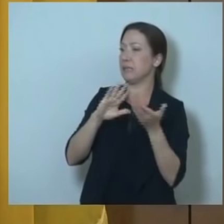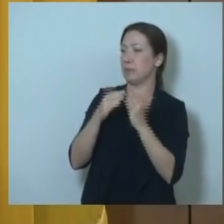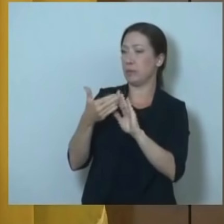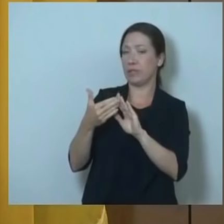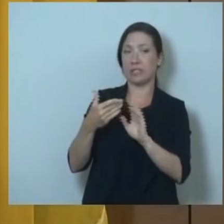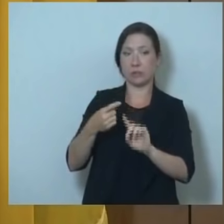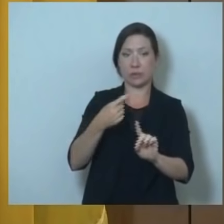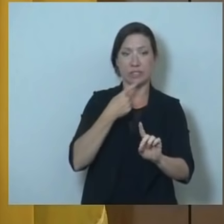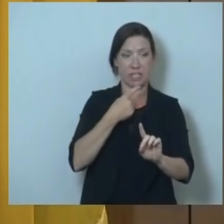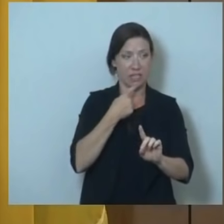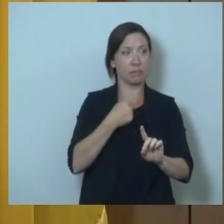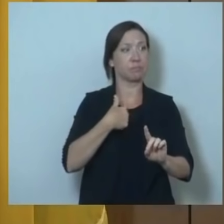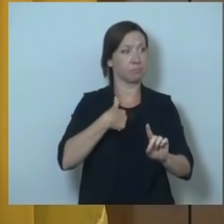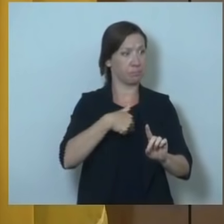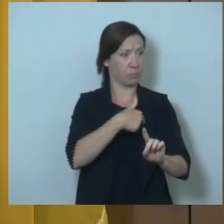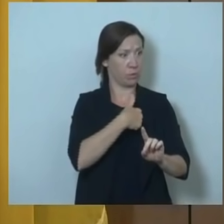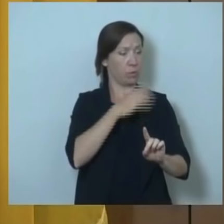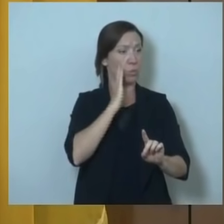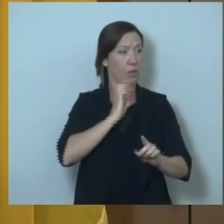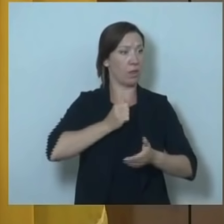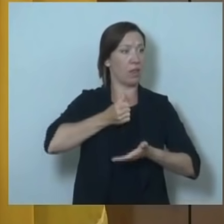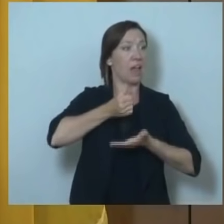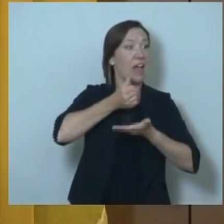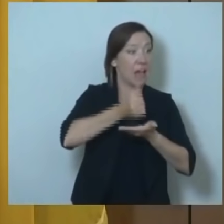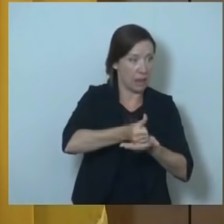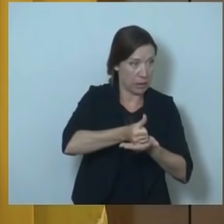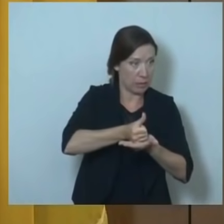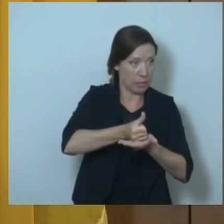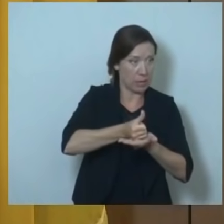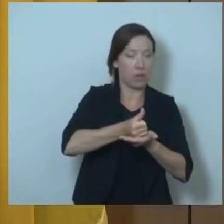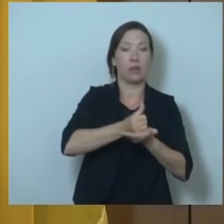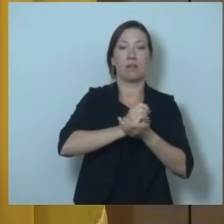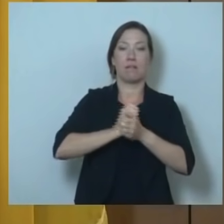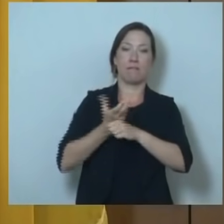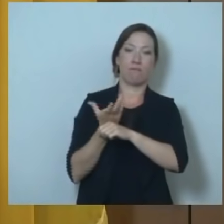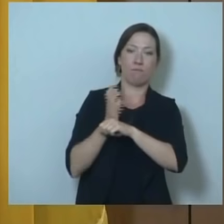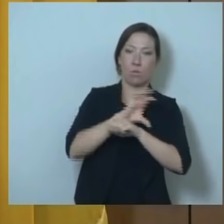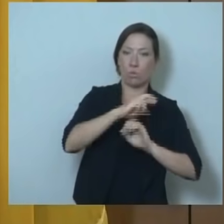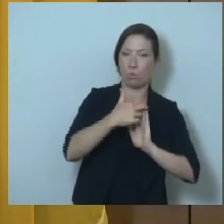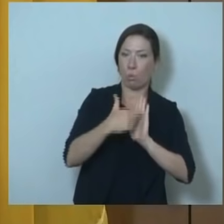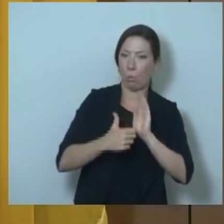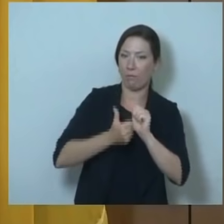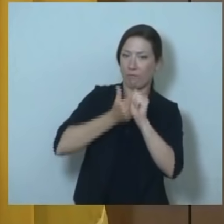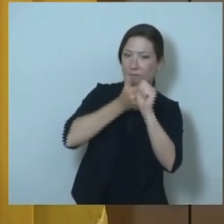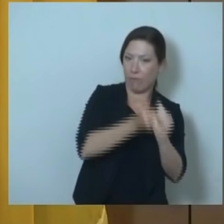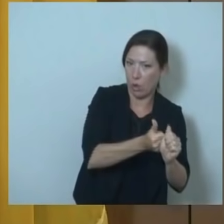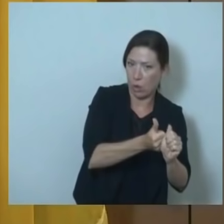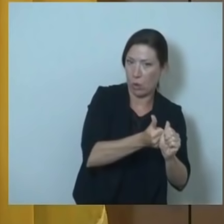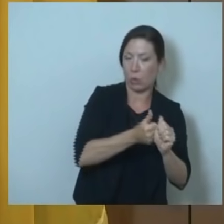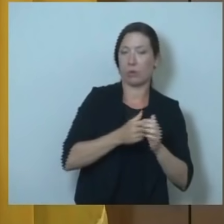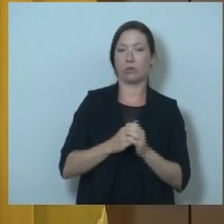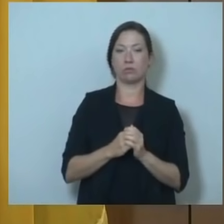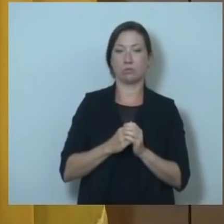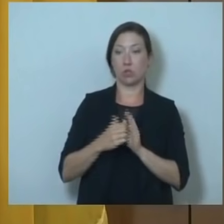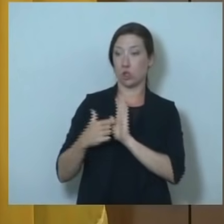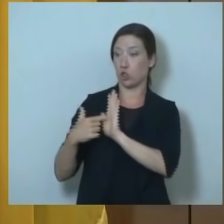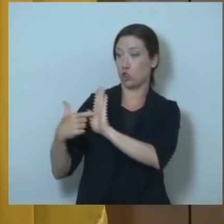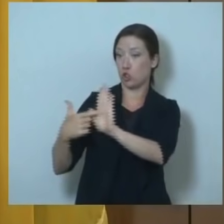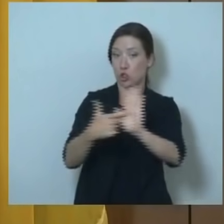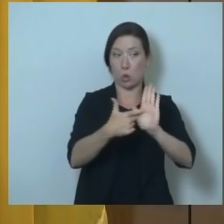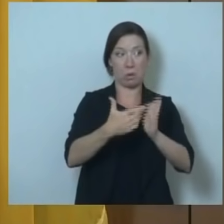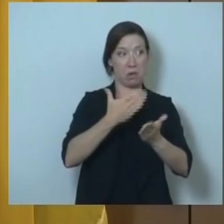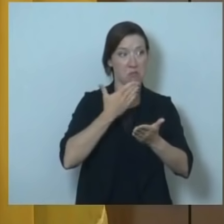they will assist in enforcement, sound modeling of productive behaviors,